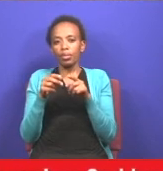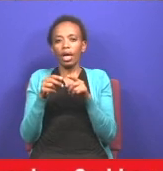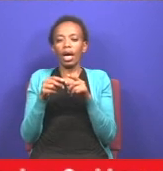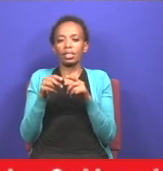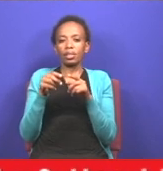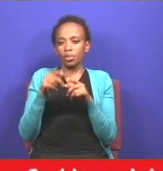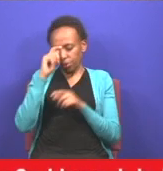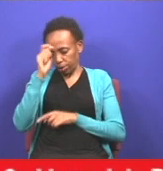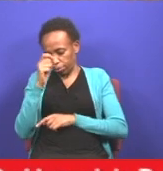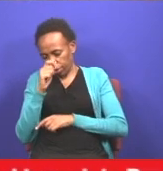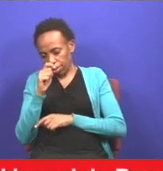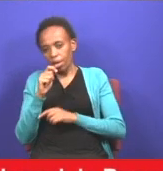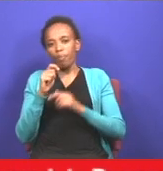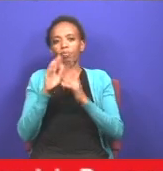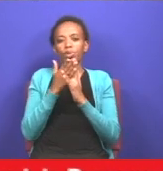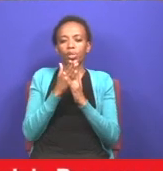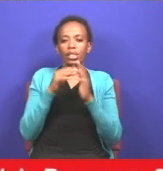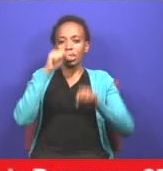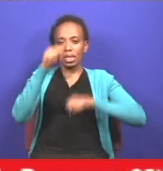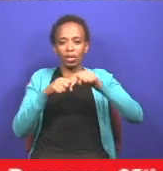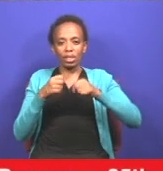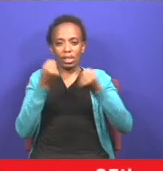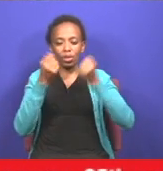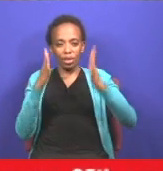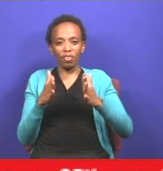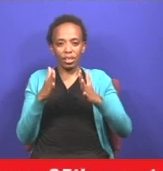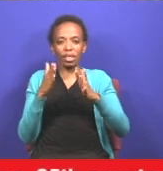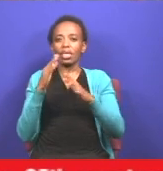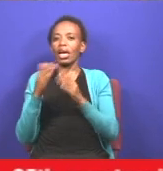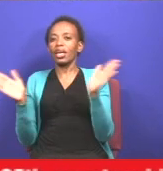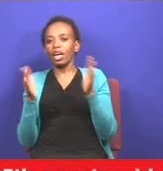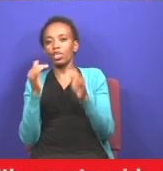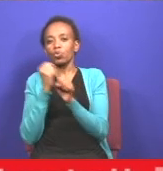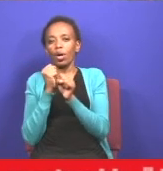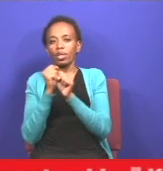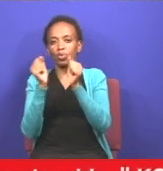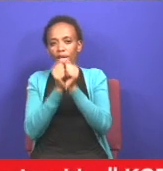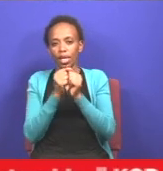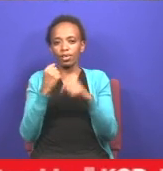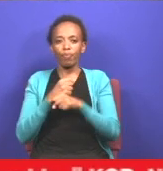cyclists and motorists, encouraging them to work together to ensure safety on the roads.